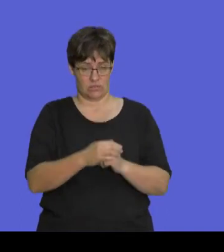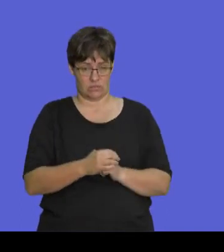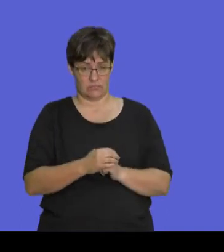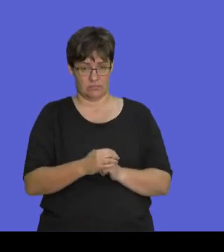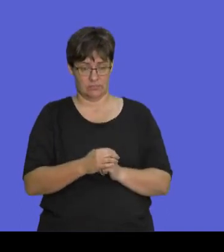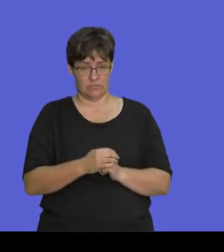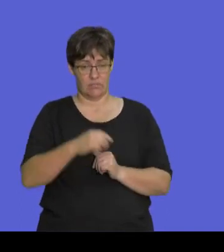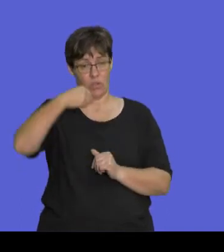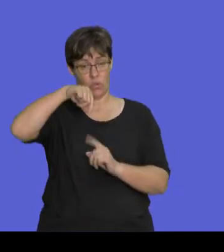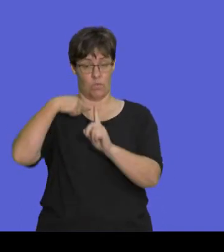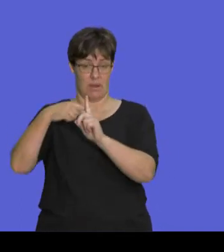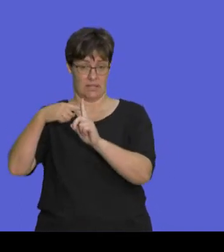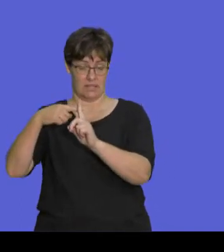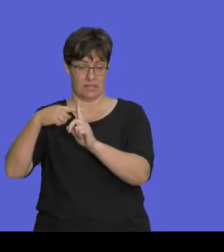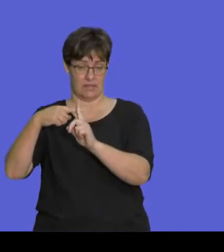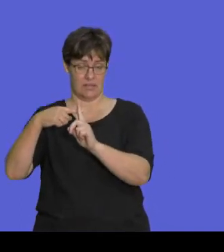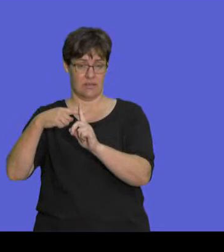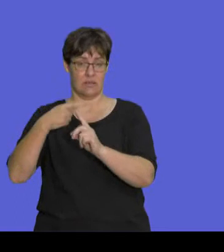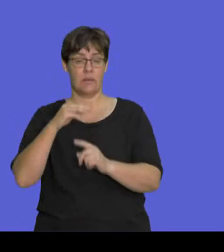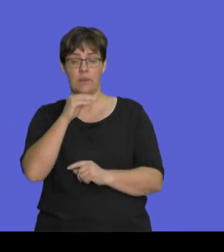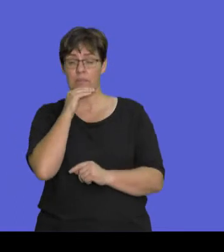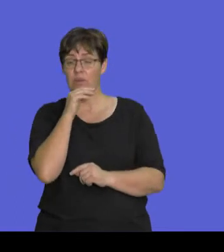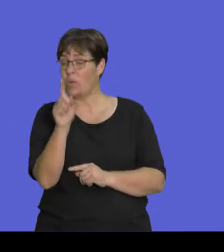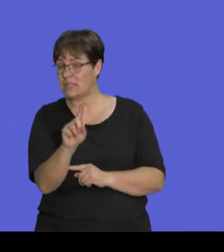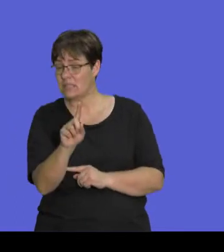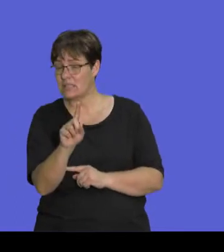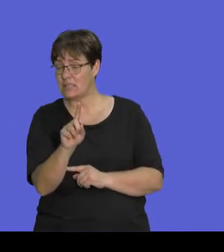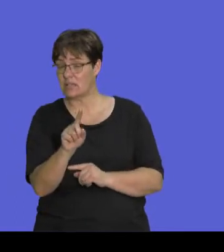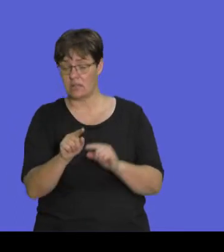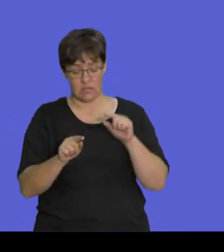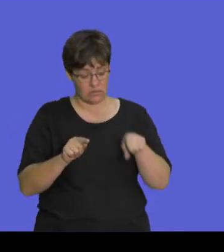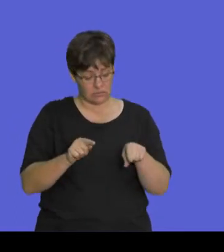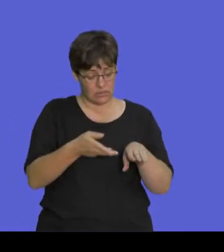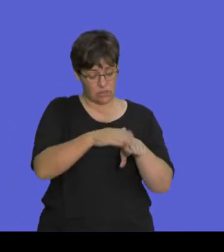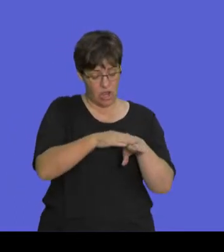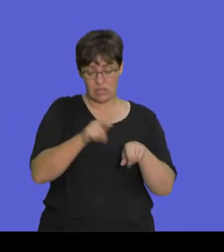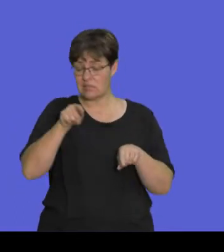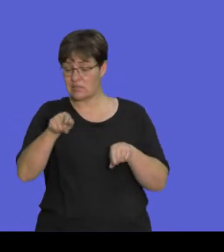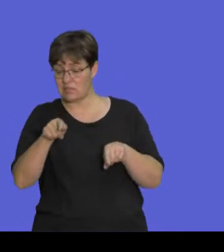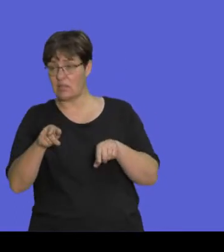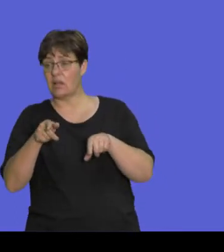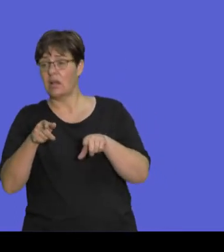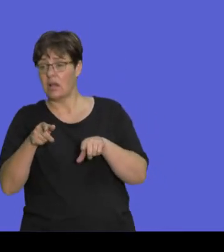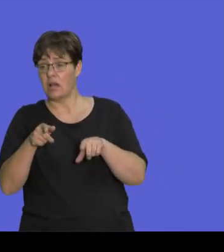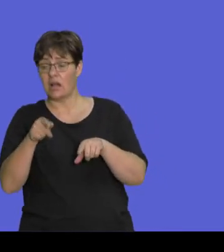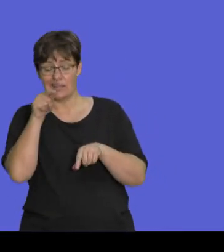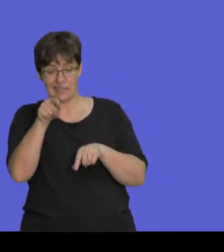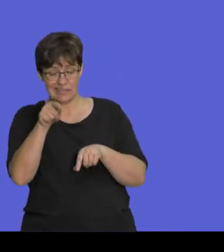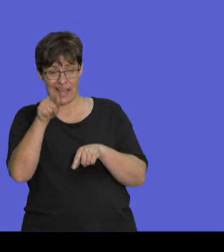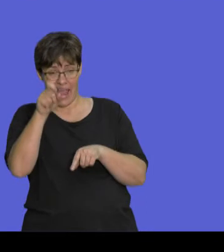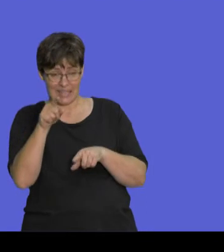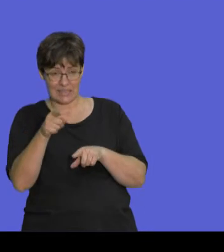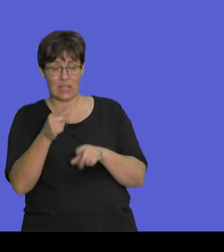Now, there is a force that exists between the charge that creates the field and the unit positive